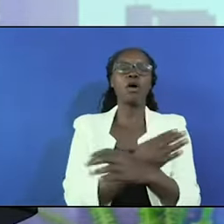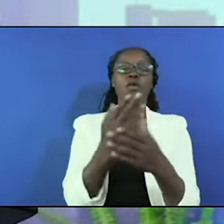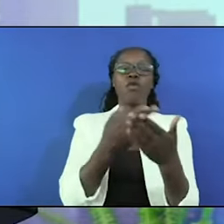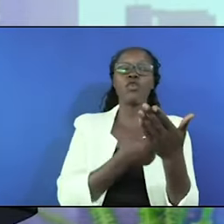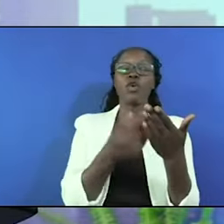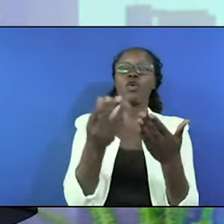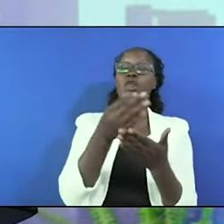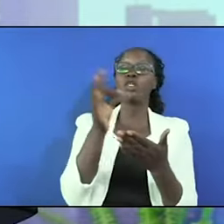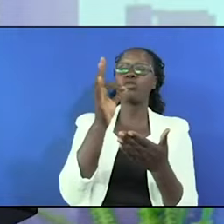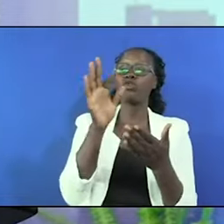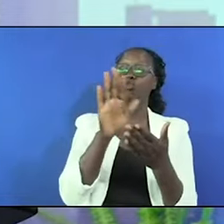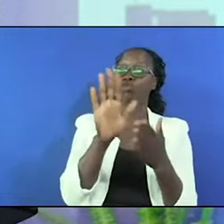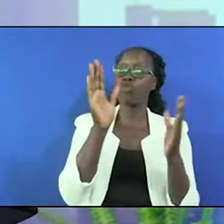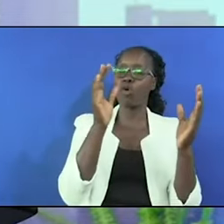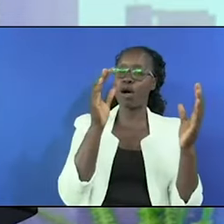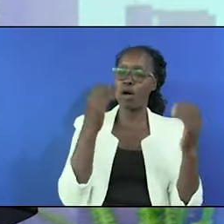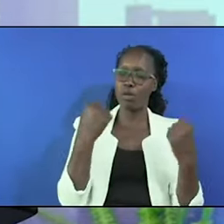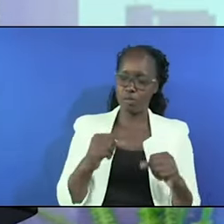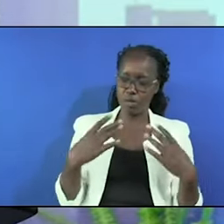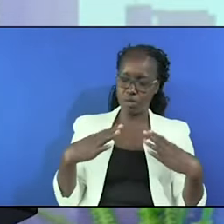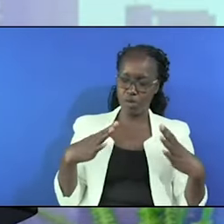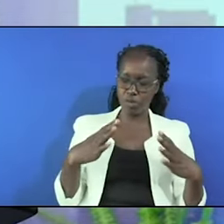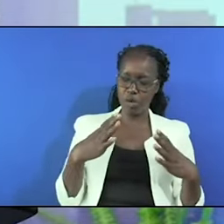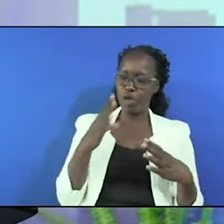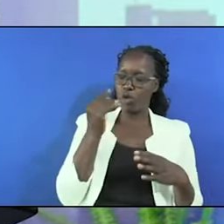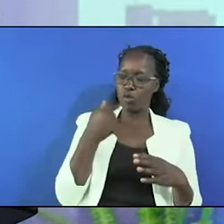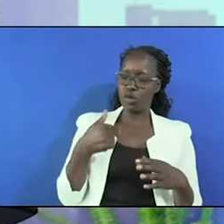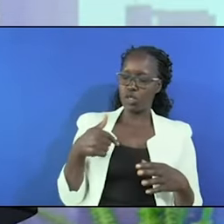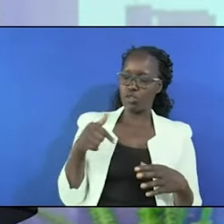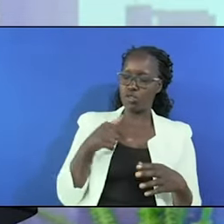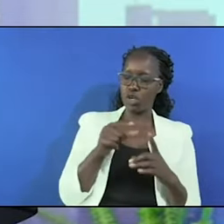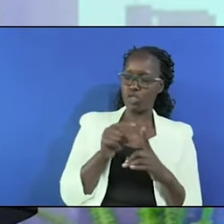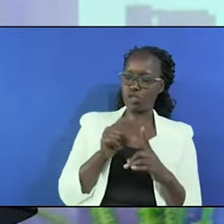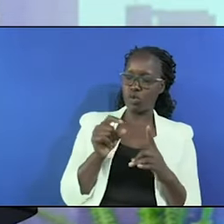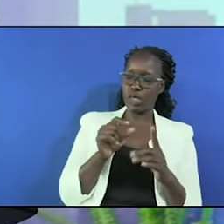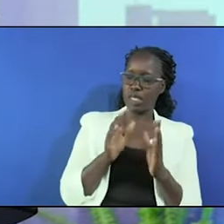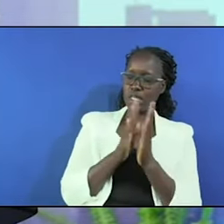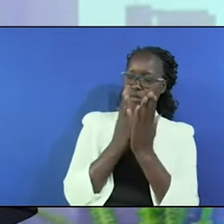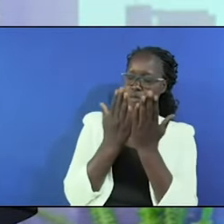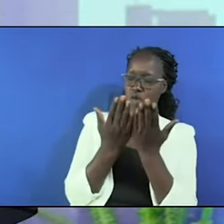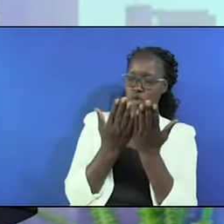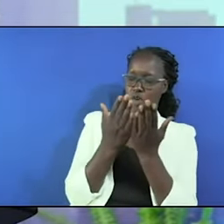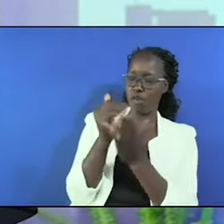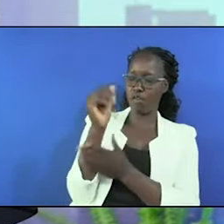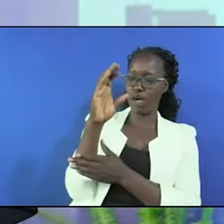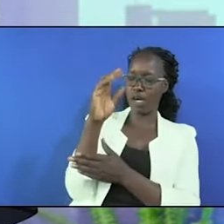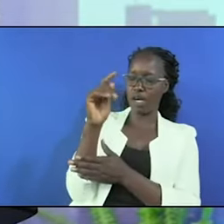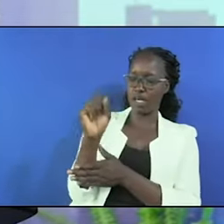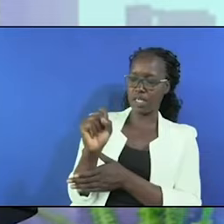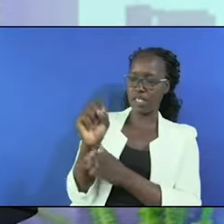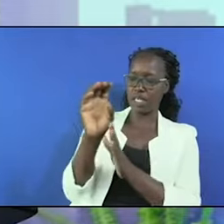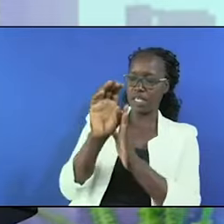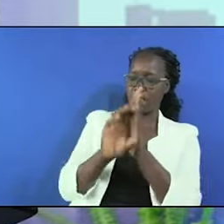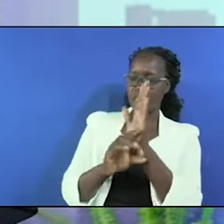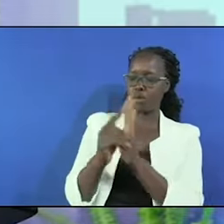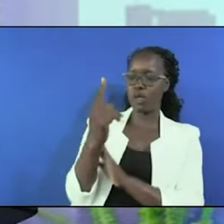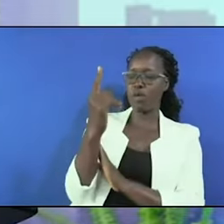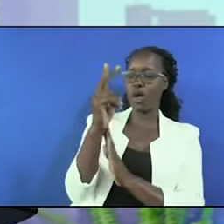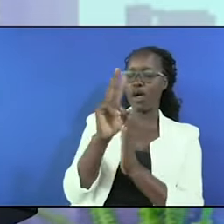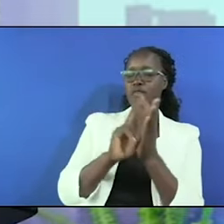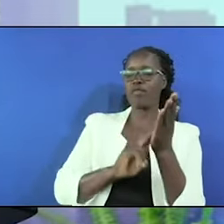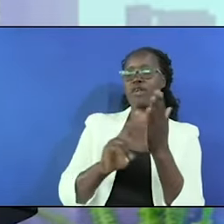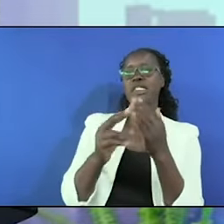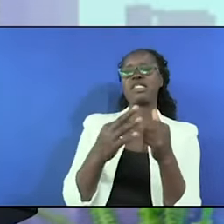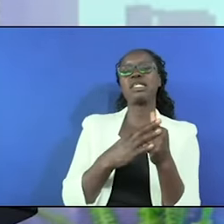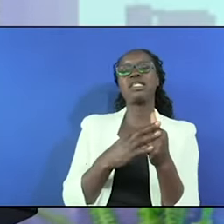to your people. You have spoken to us, Lord, through your word in the book of Acts, chapter number 1, verse